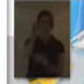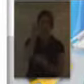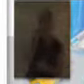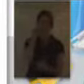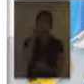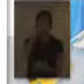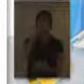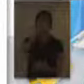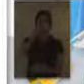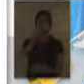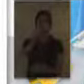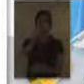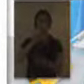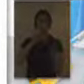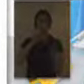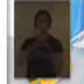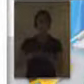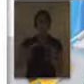the